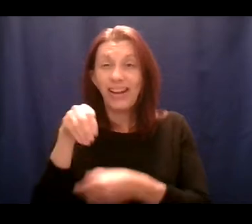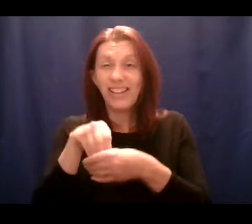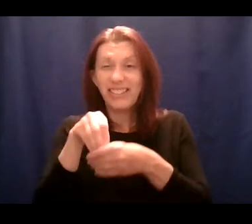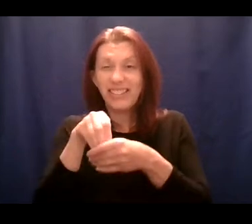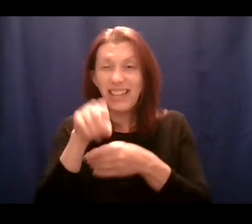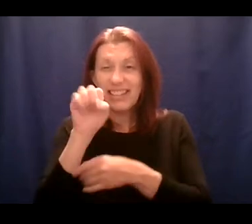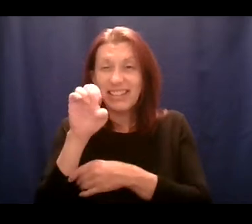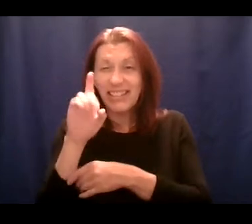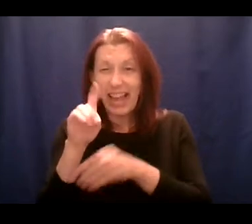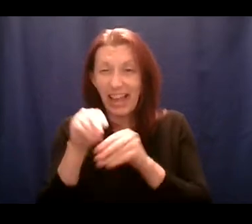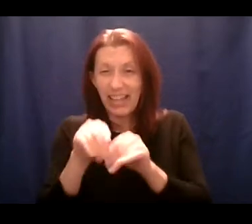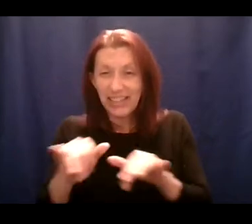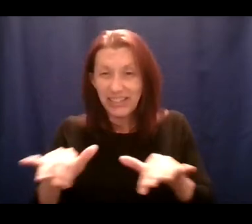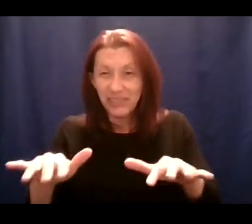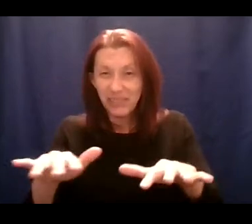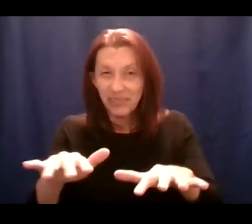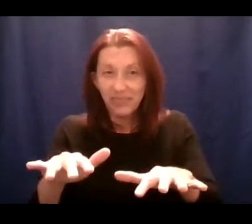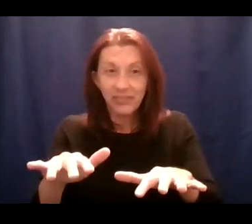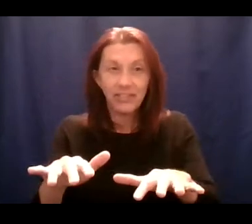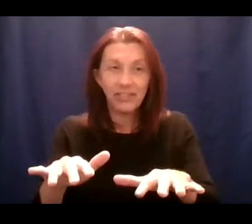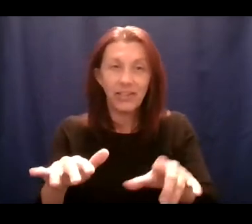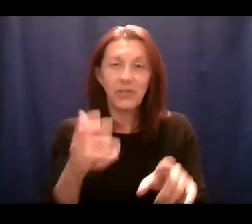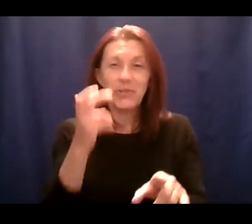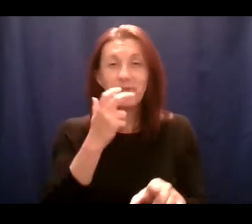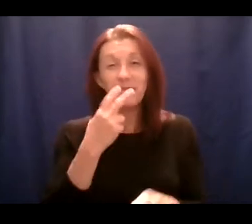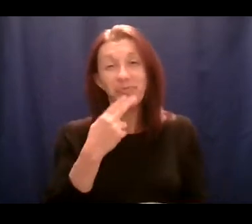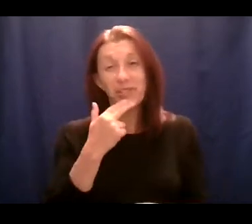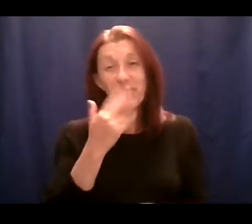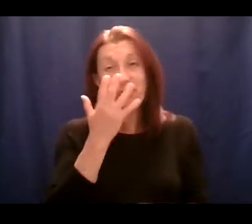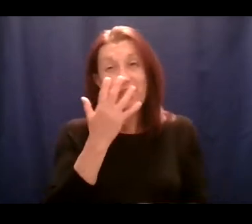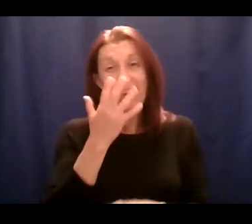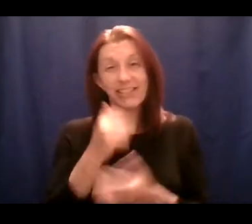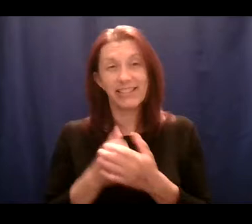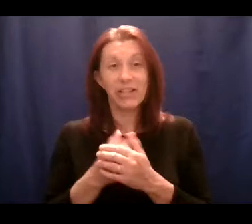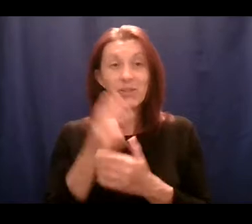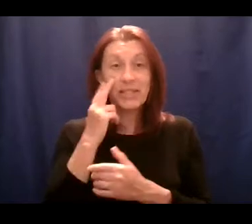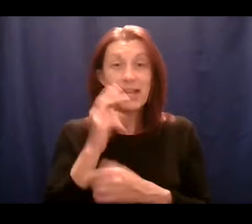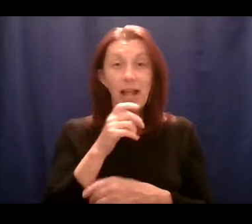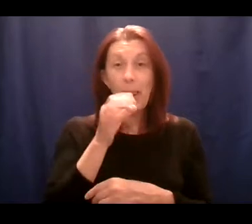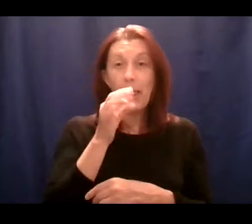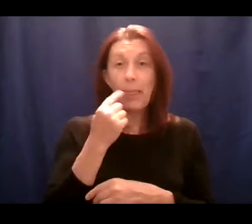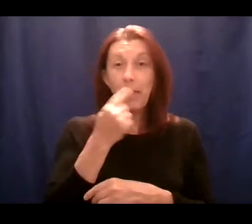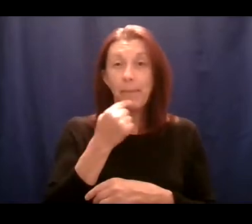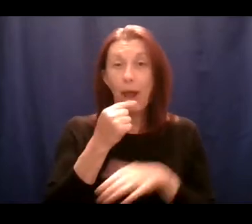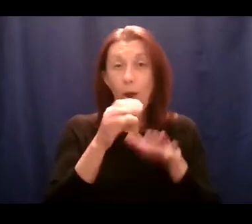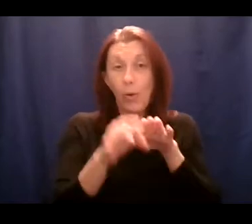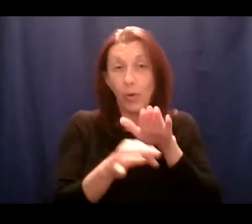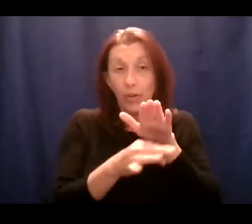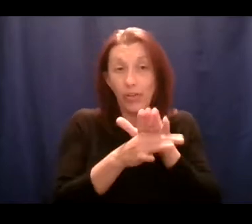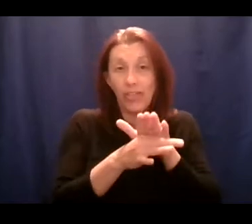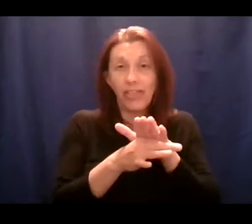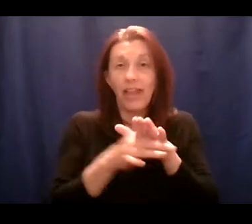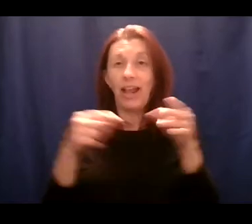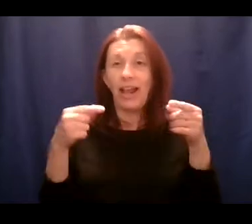face. So here's the mouth of this ray, and then here are those gills that they breathe from. So this animal